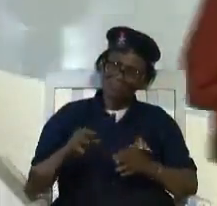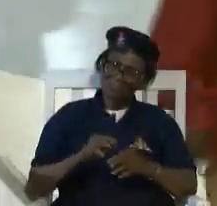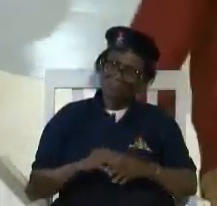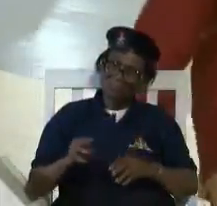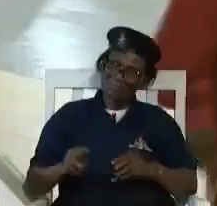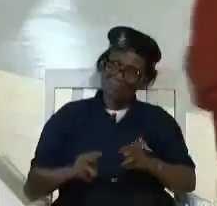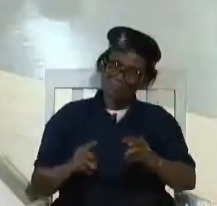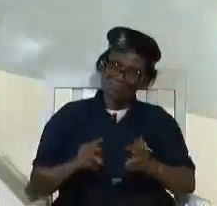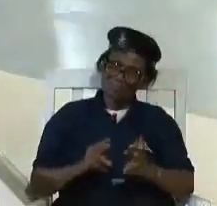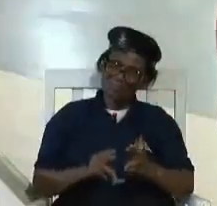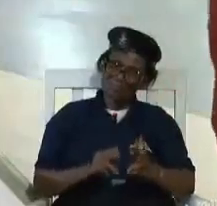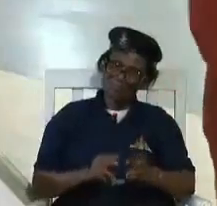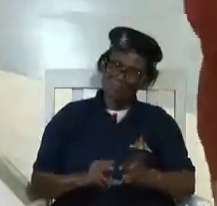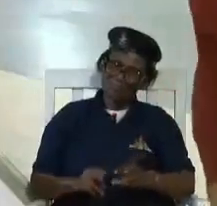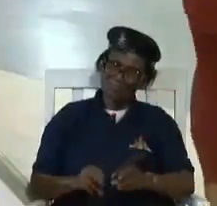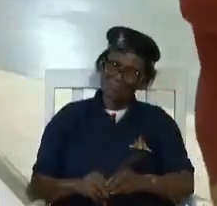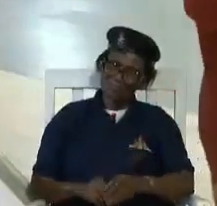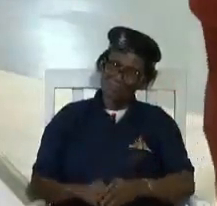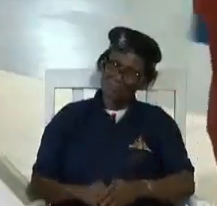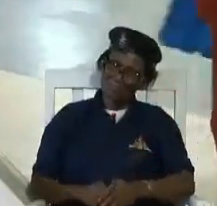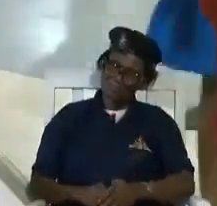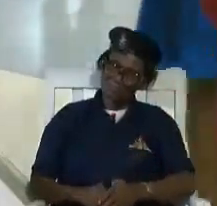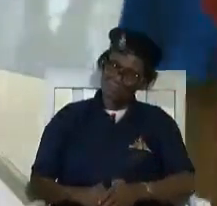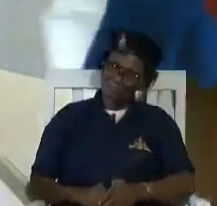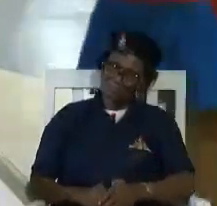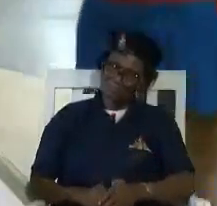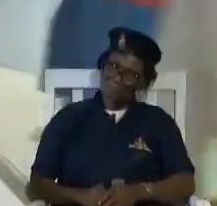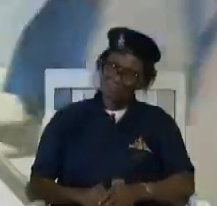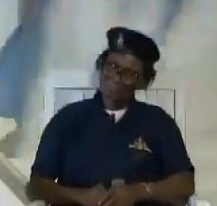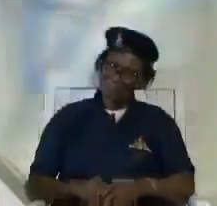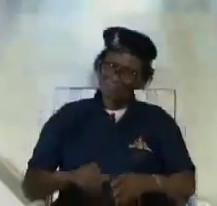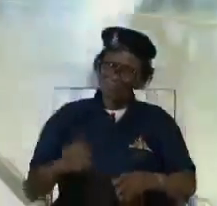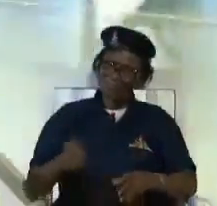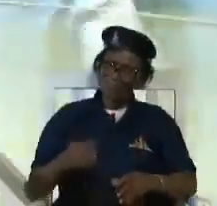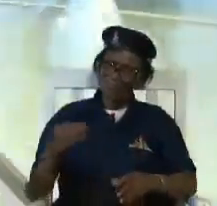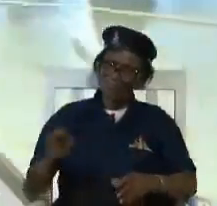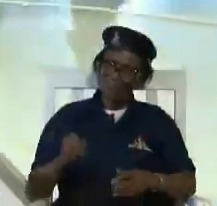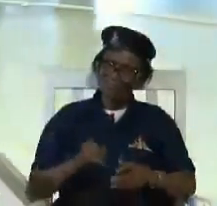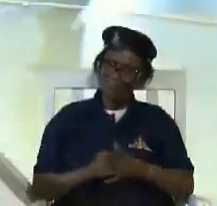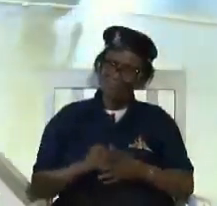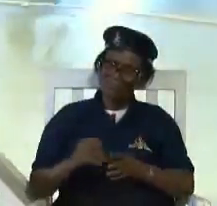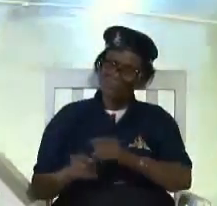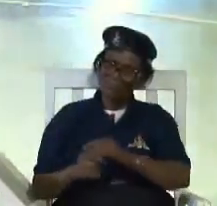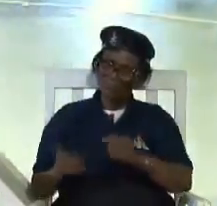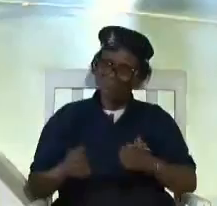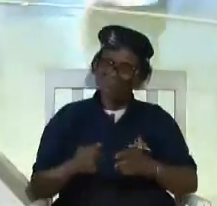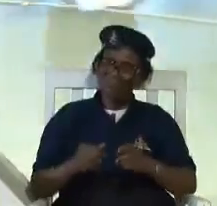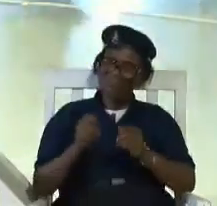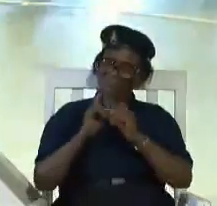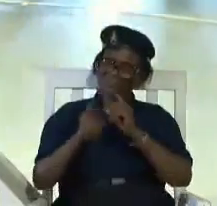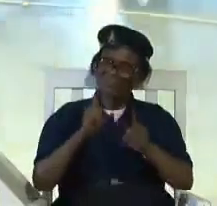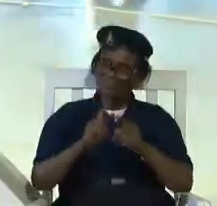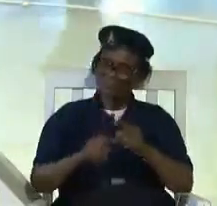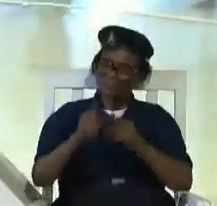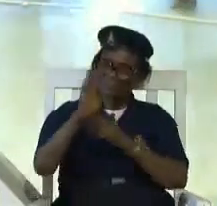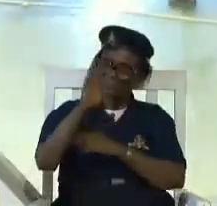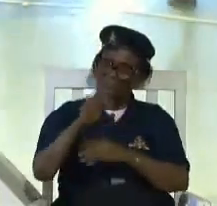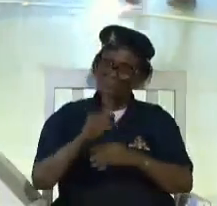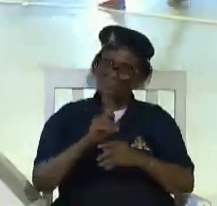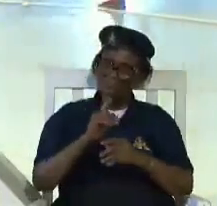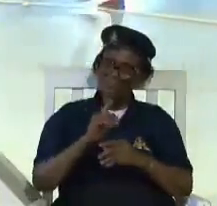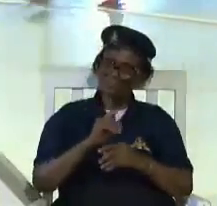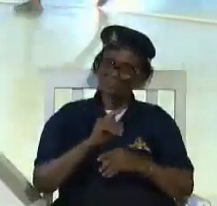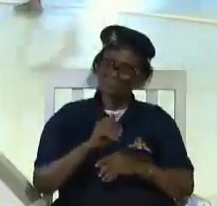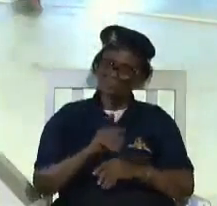you'll be here before the 5 minutes. The rest of us, change. Talk to God. Tell him,